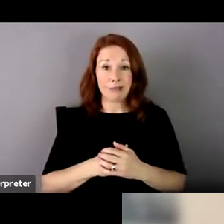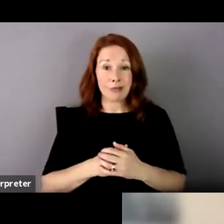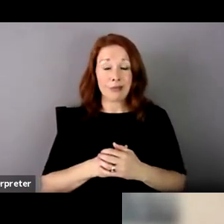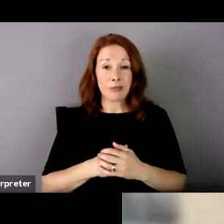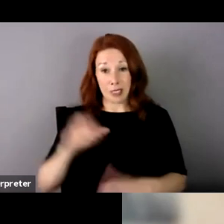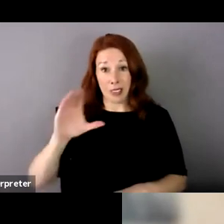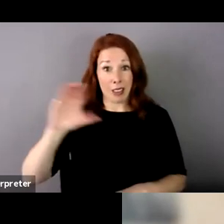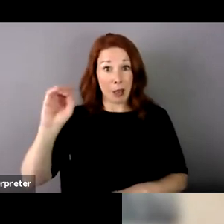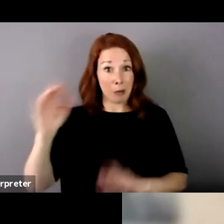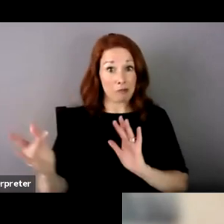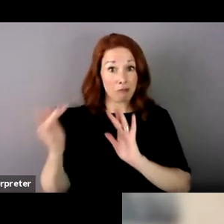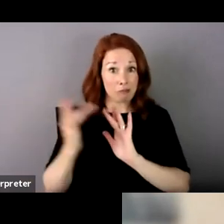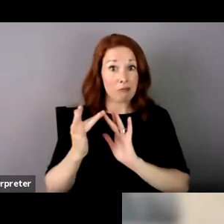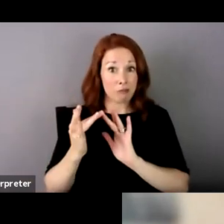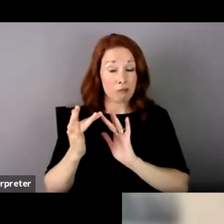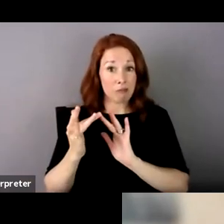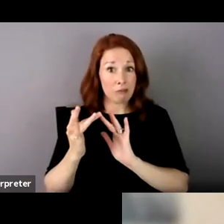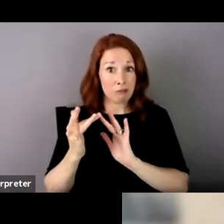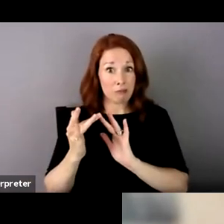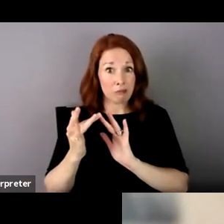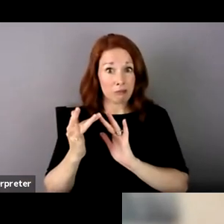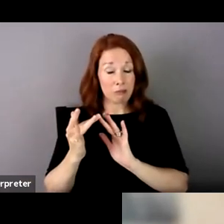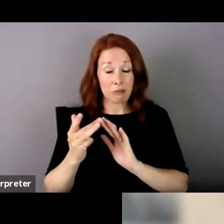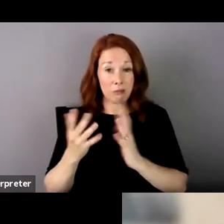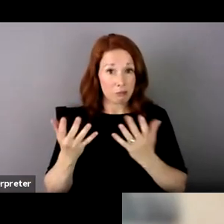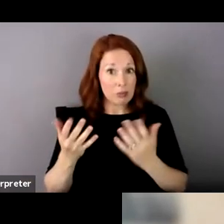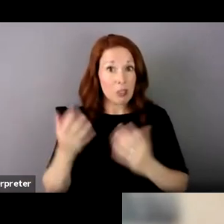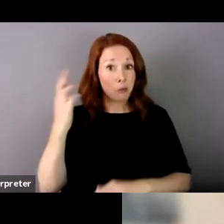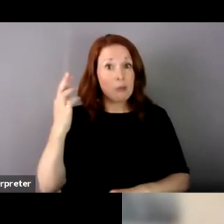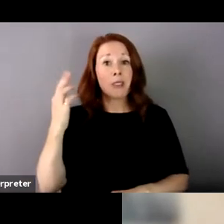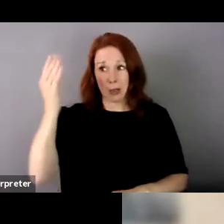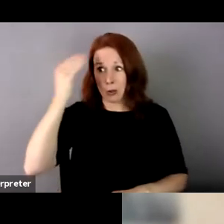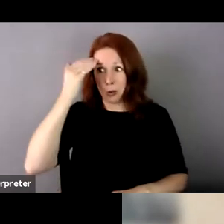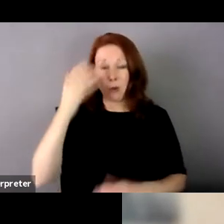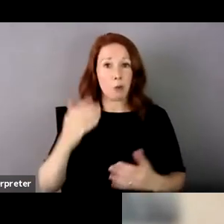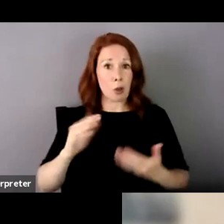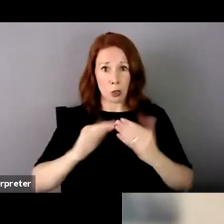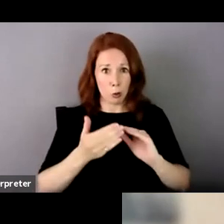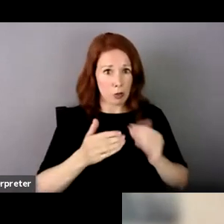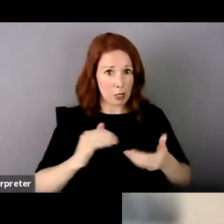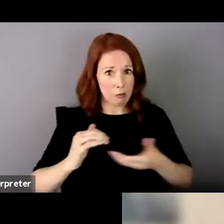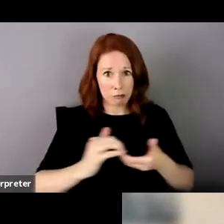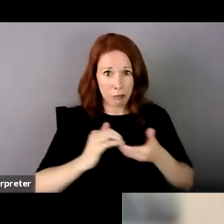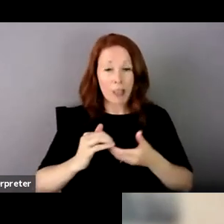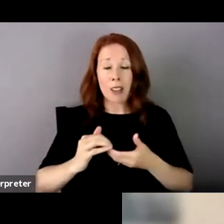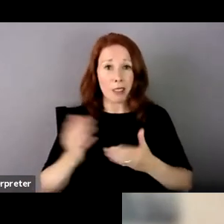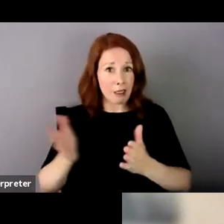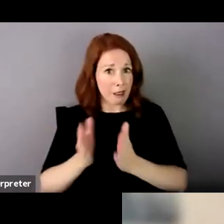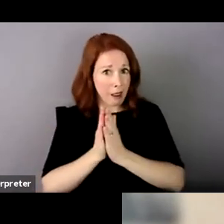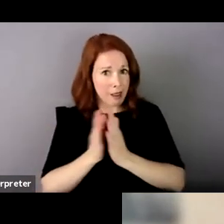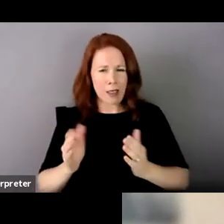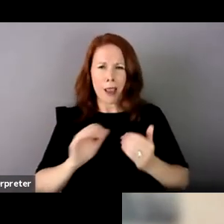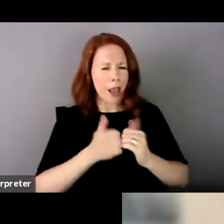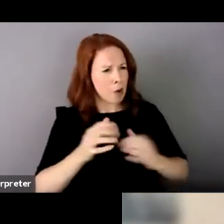by this company, and they reached out directly to us as an organization due to our, again, those deep roots in our community, to consult on how they could be